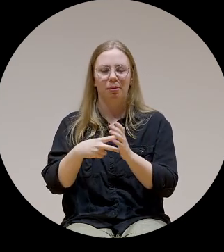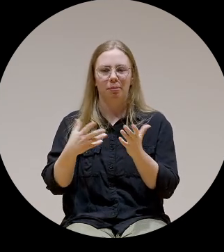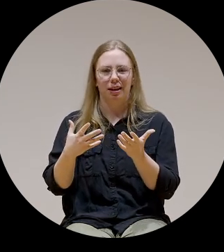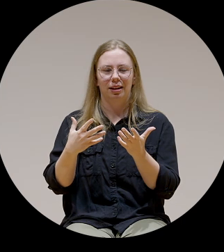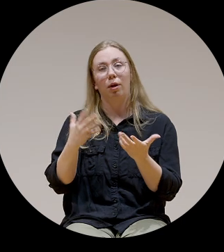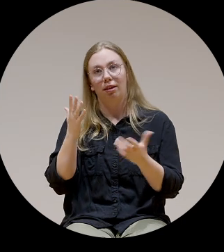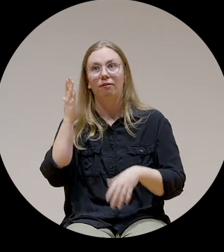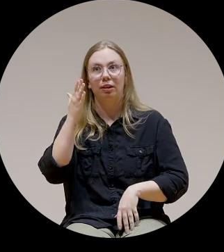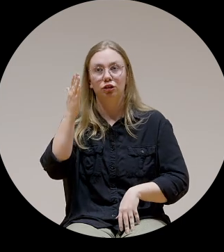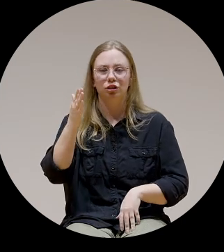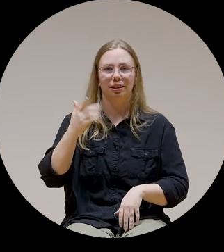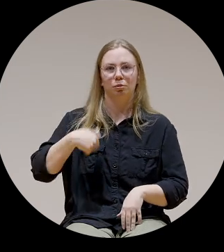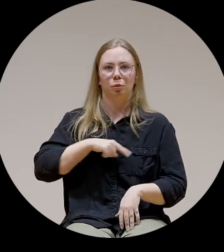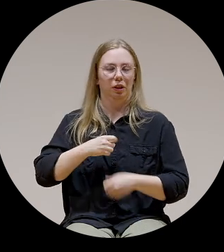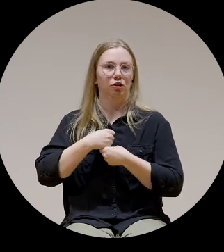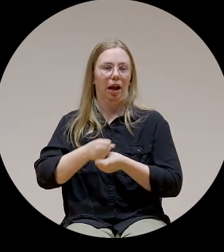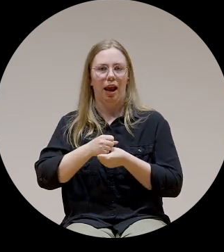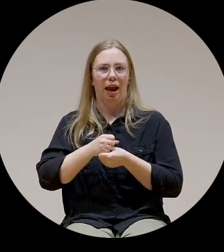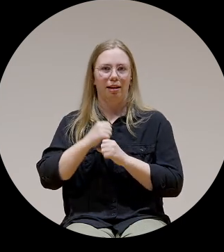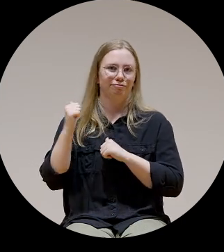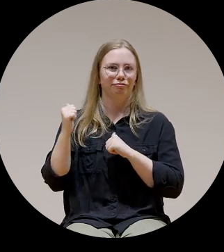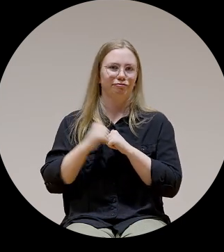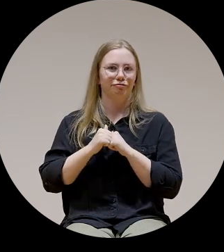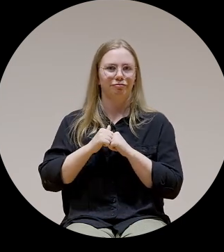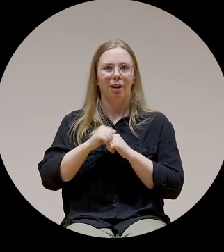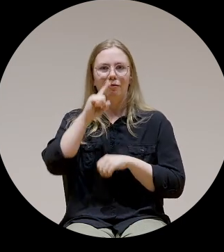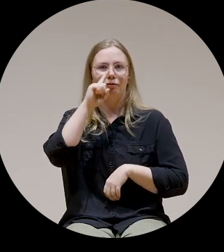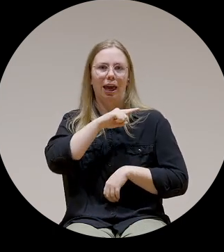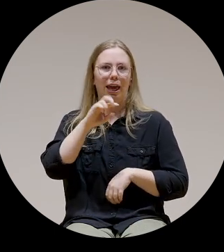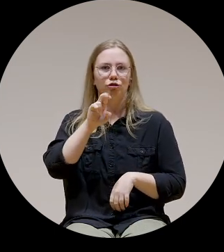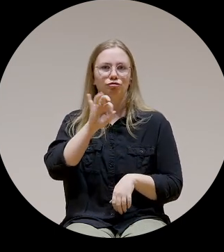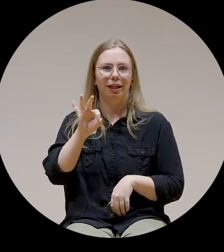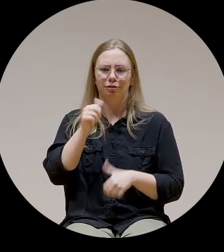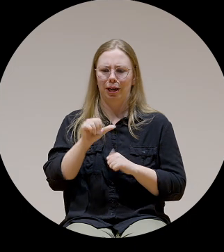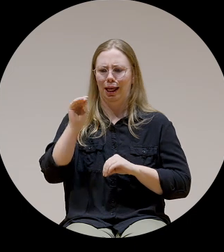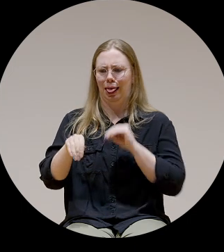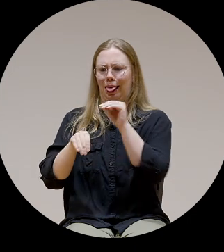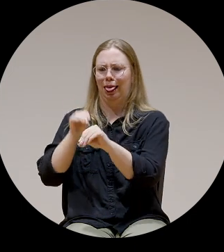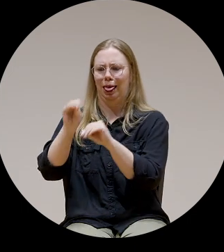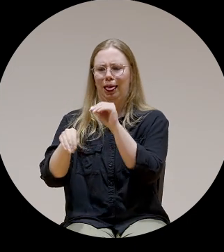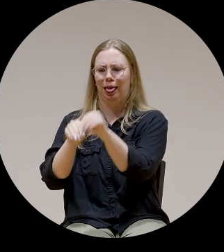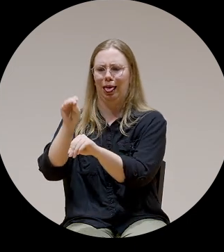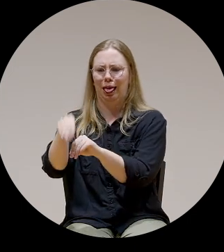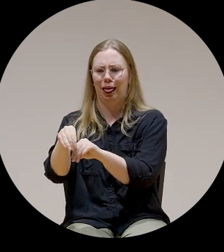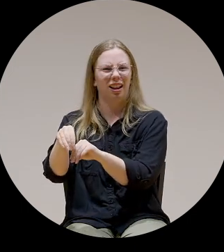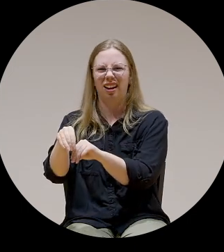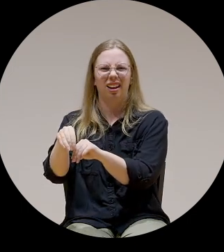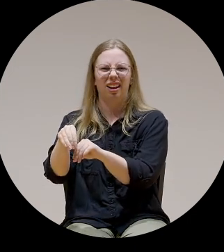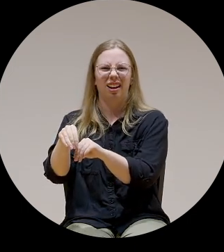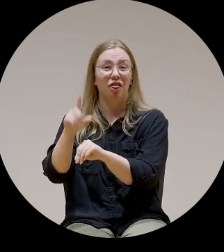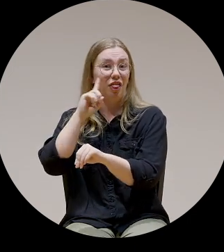essentially concrete reefs, they're artificial reefs placed along that coastline that don't actually